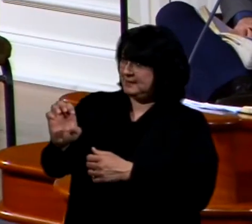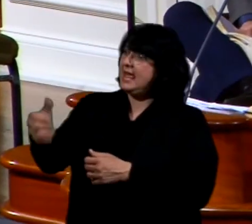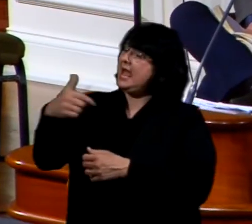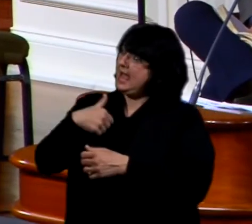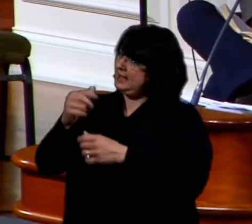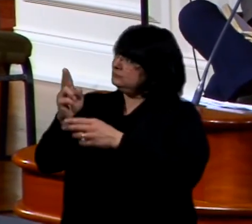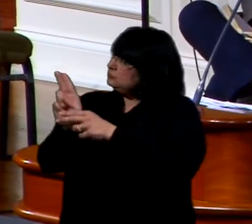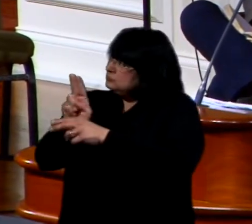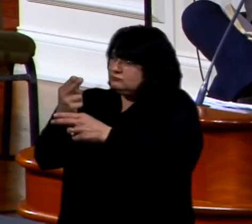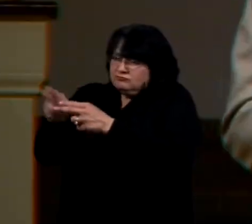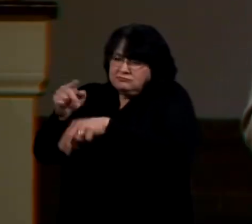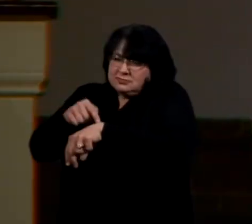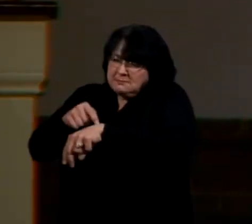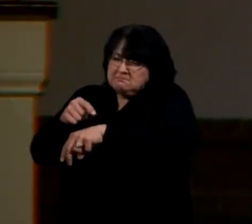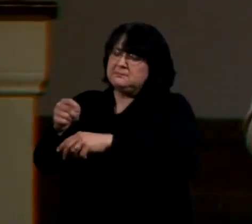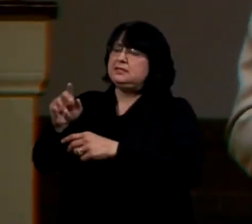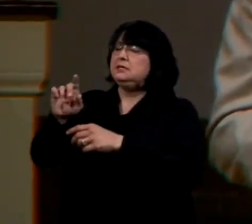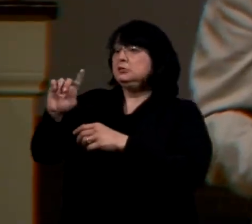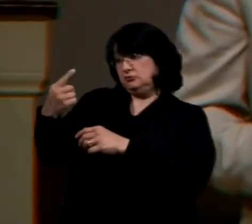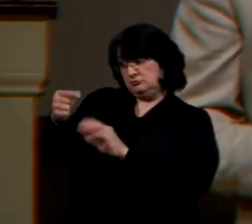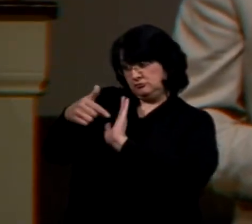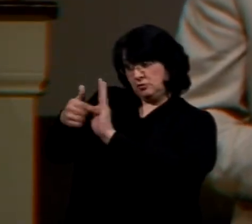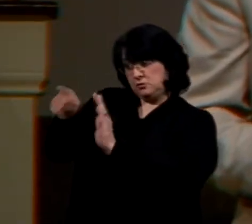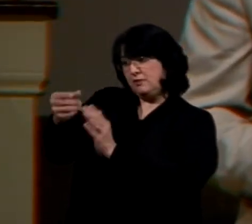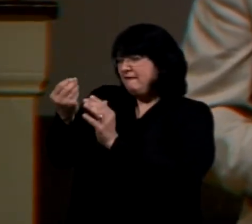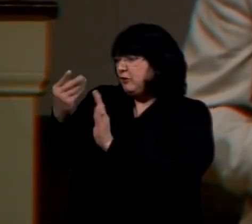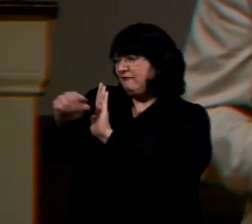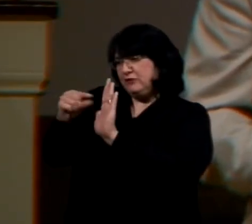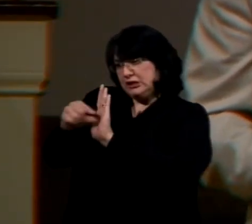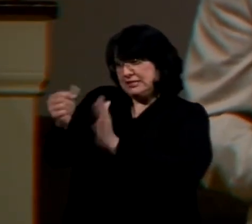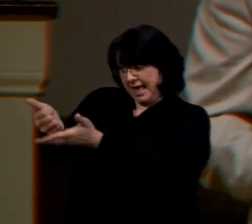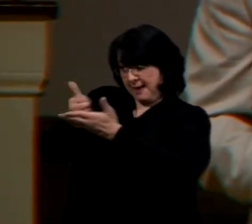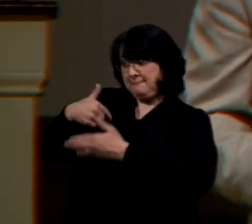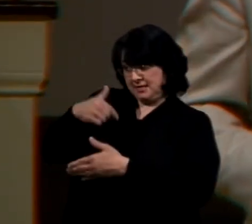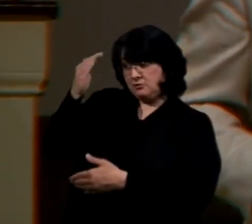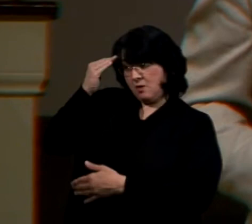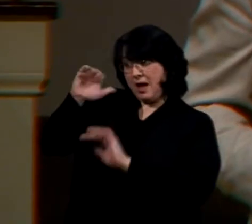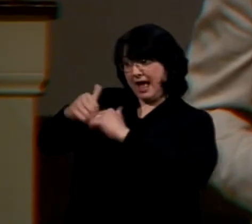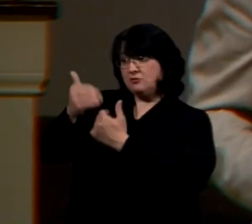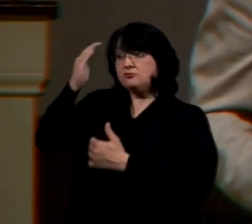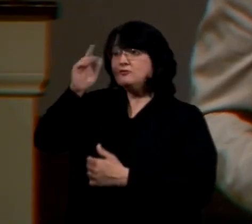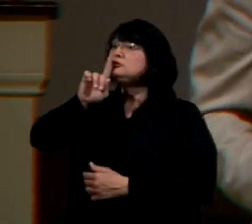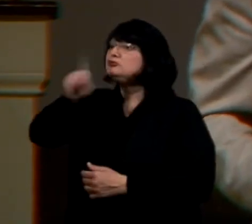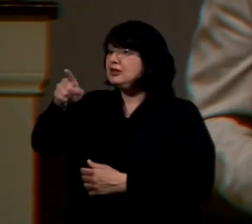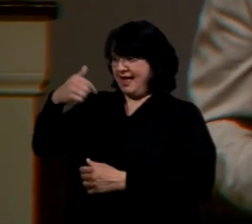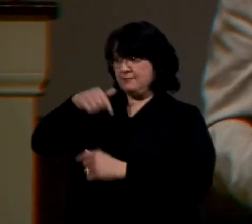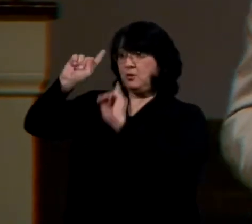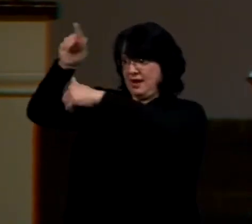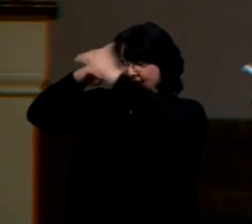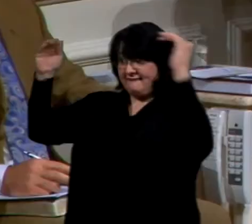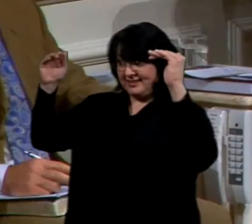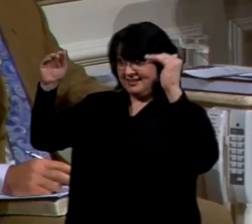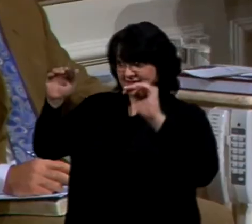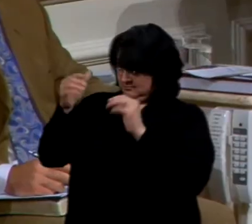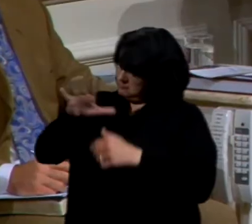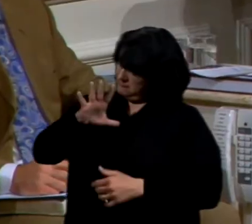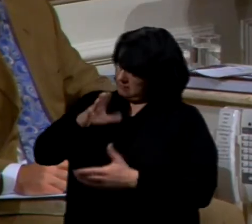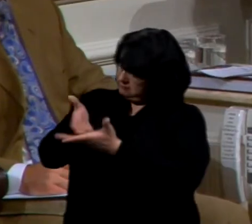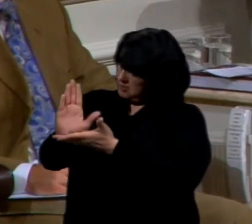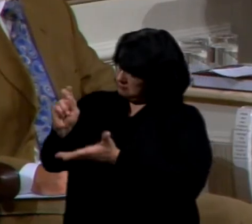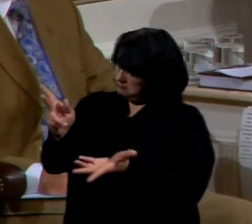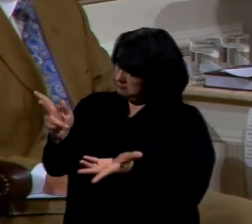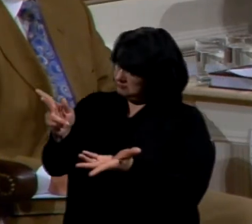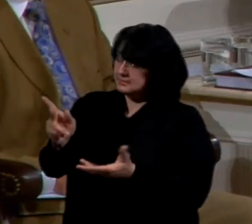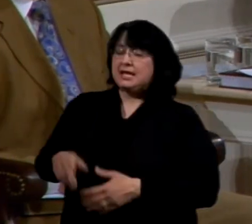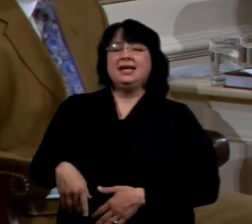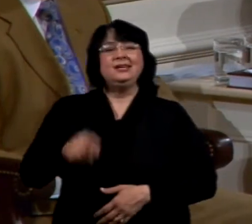moment and show you a couple verses that help me know for sure that I was going to heaven? Would that be all right? I'm